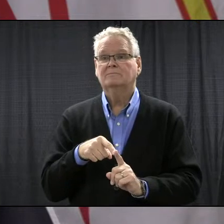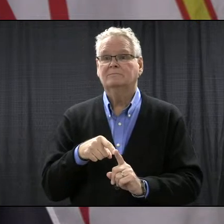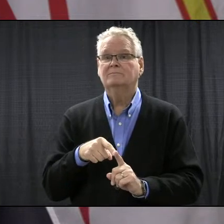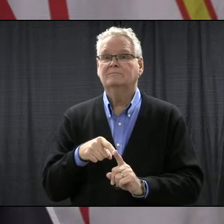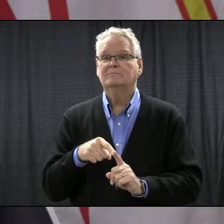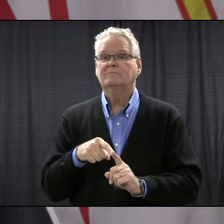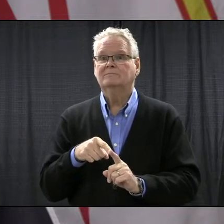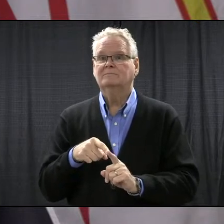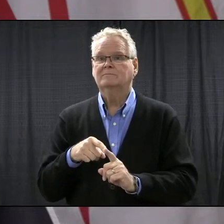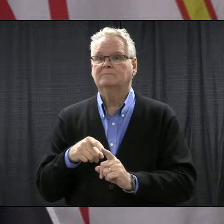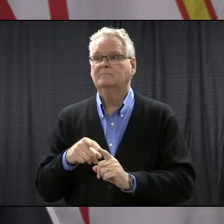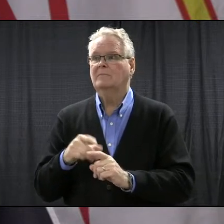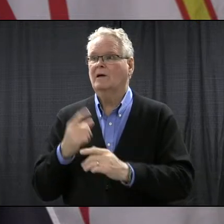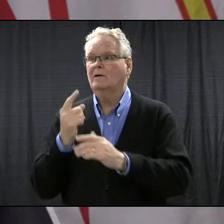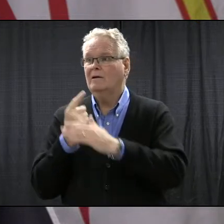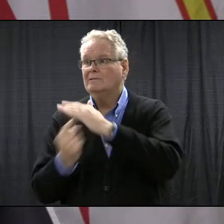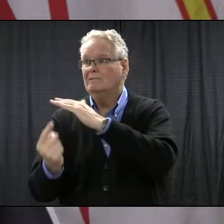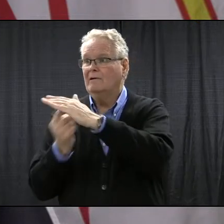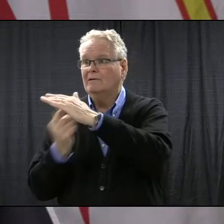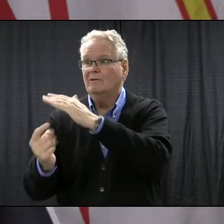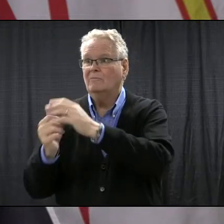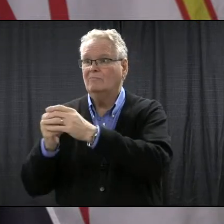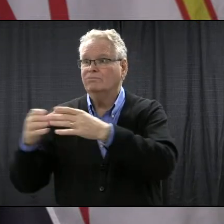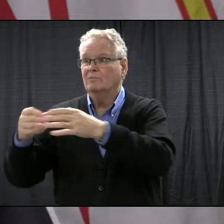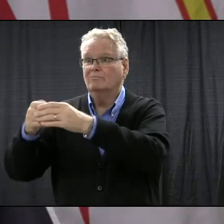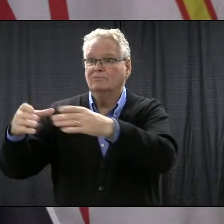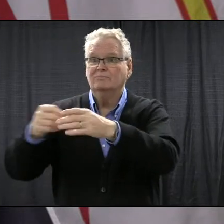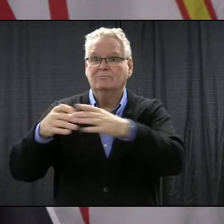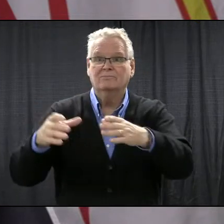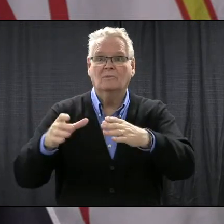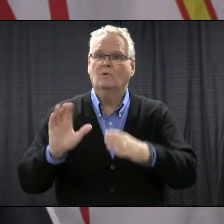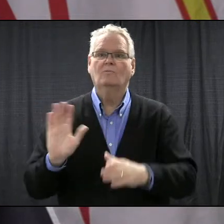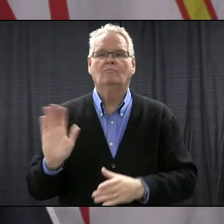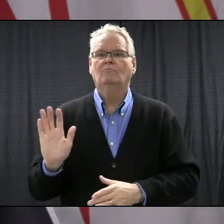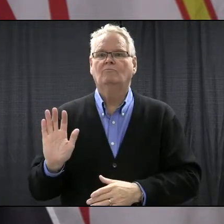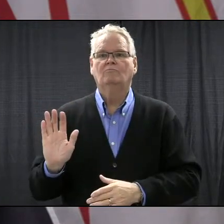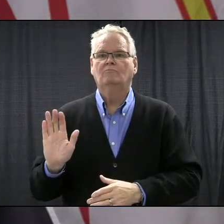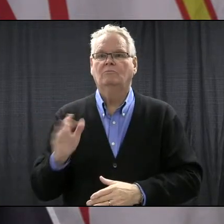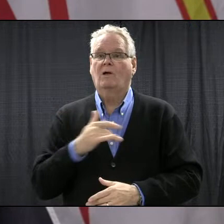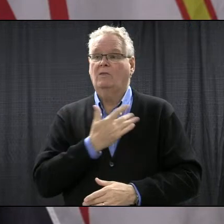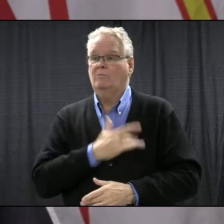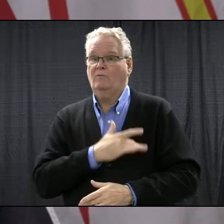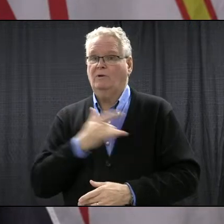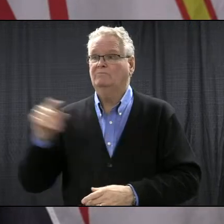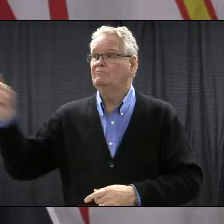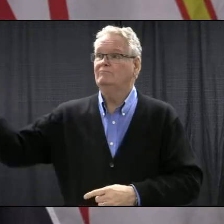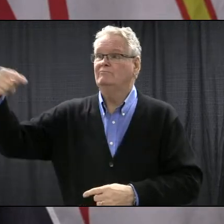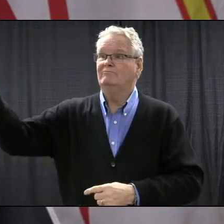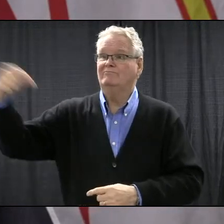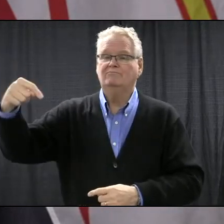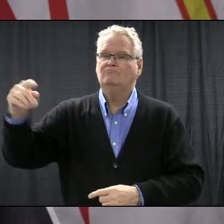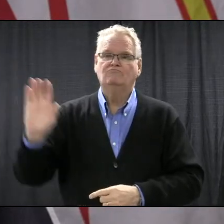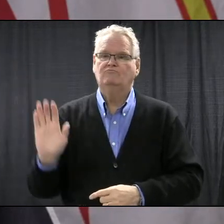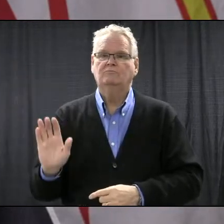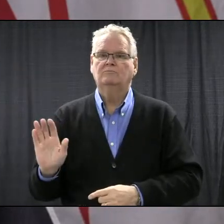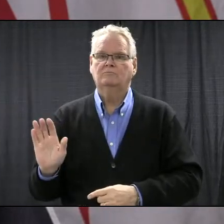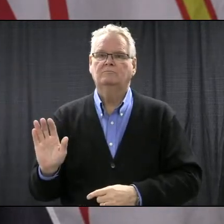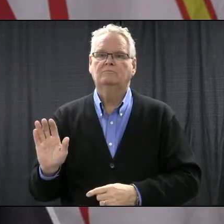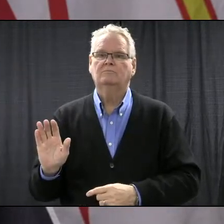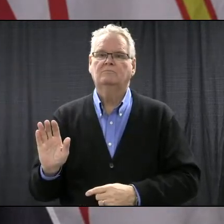gatherings organized by a business or organization, up to 250 people are permitted for outdoor gatherings with physical